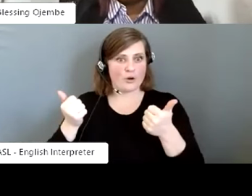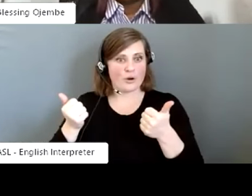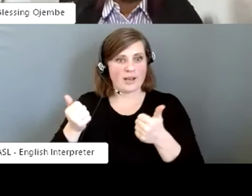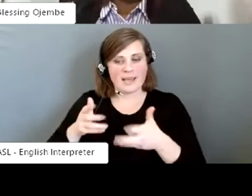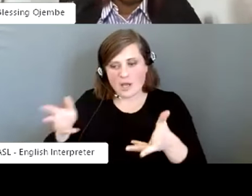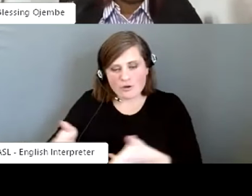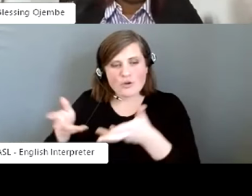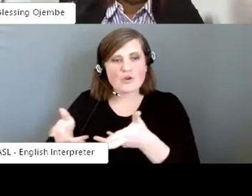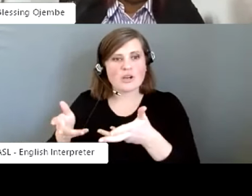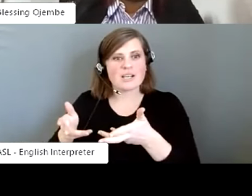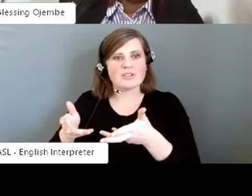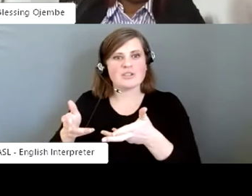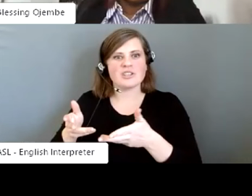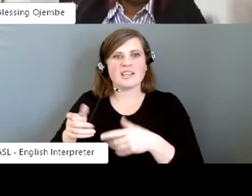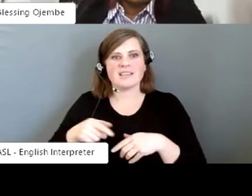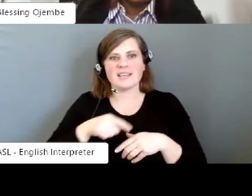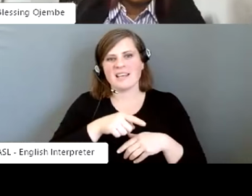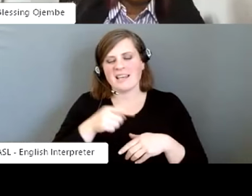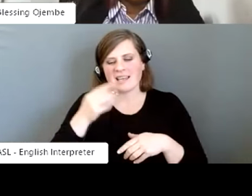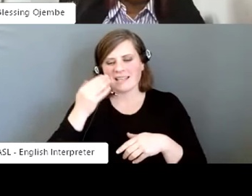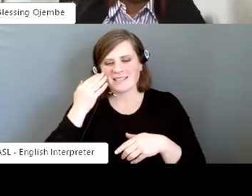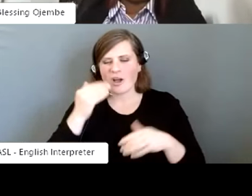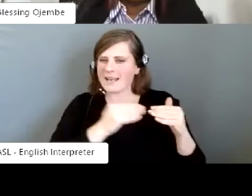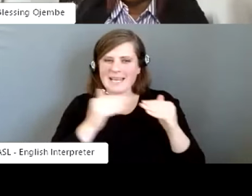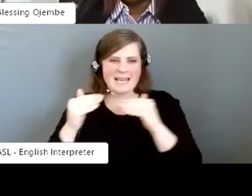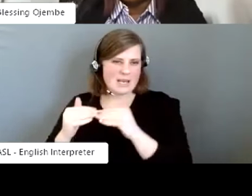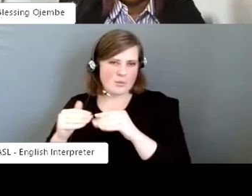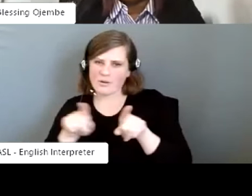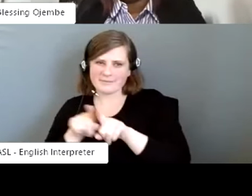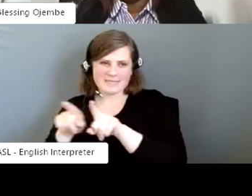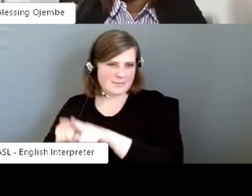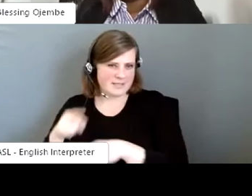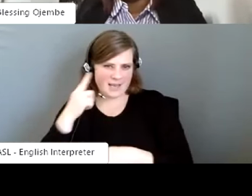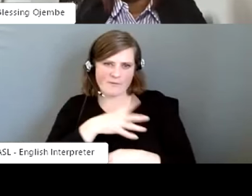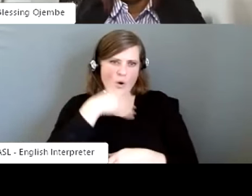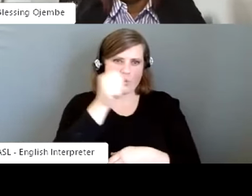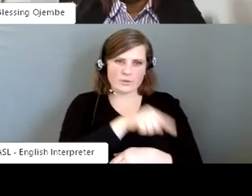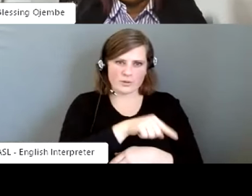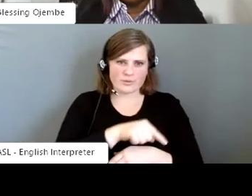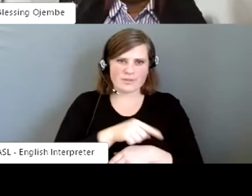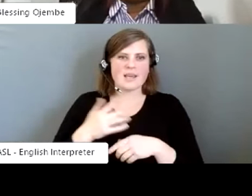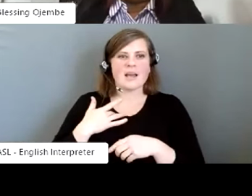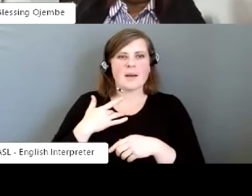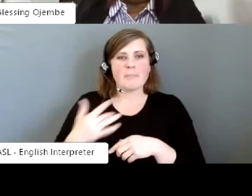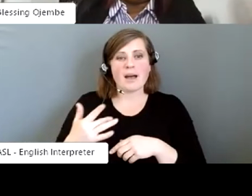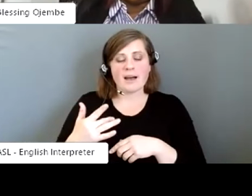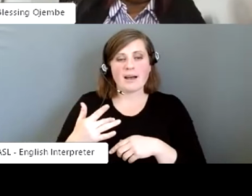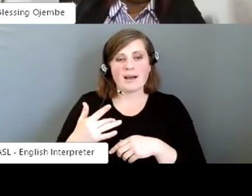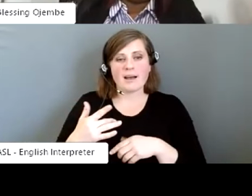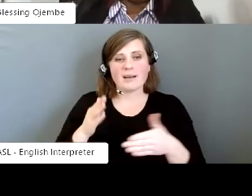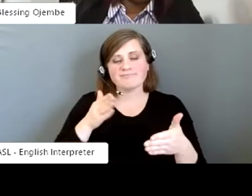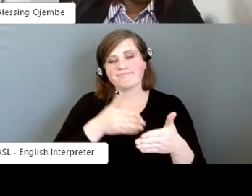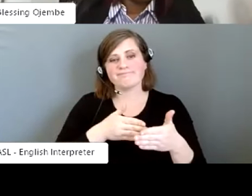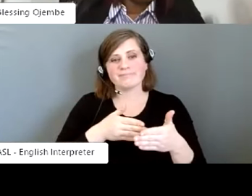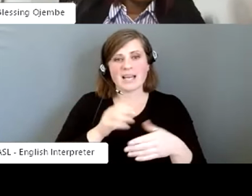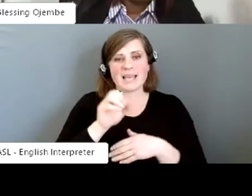encouraging the erasure and representational inequalities or inequities that are faced by racialized seniors in Canada.